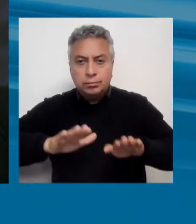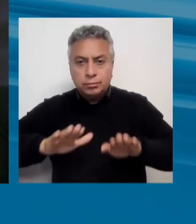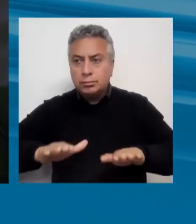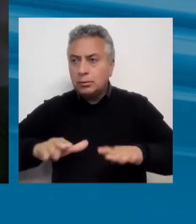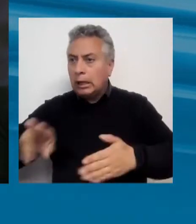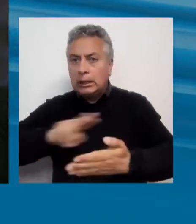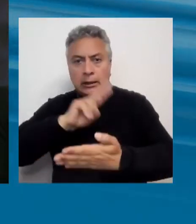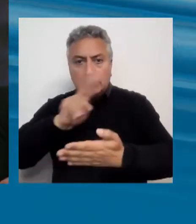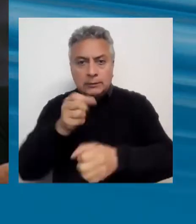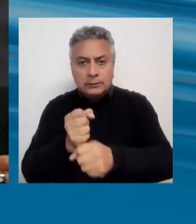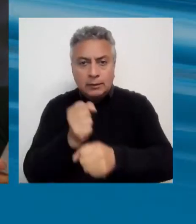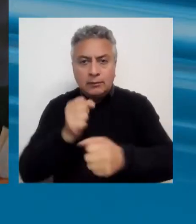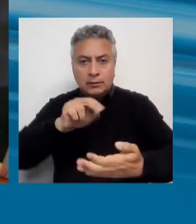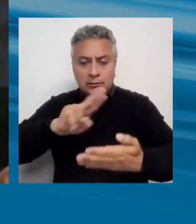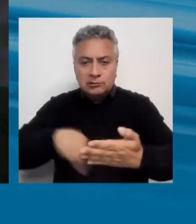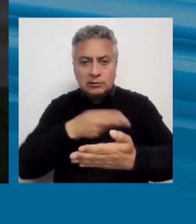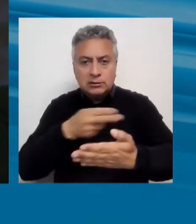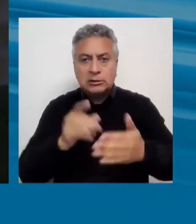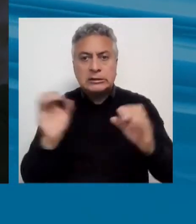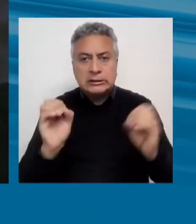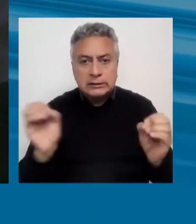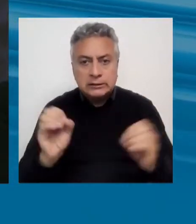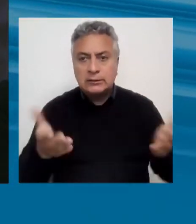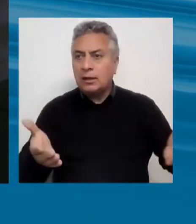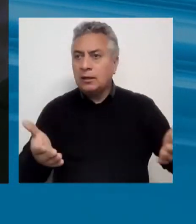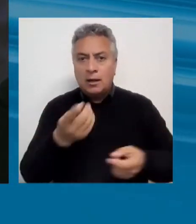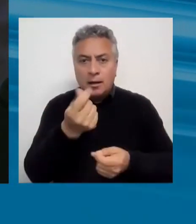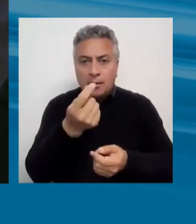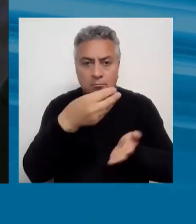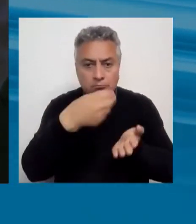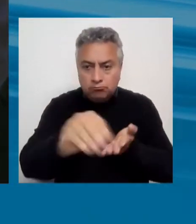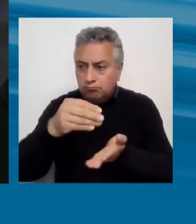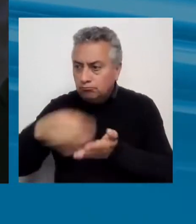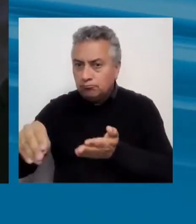of informality, disparities in salaries,